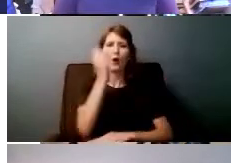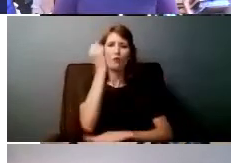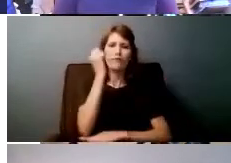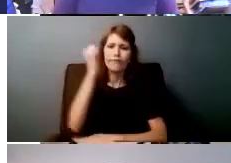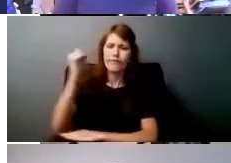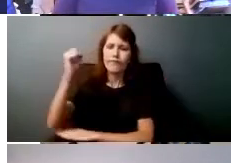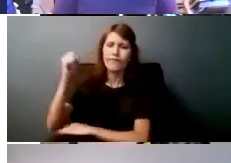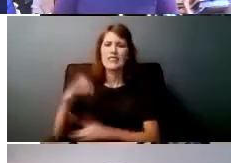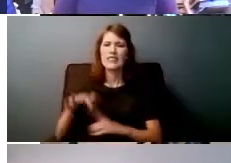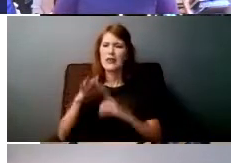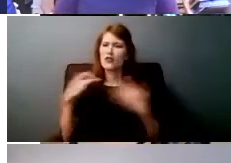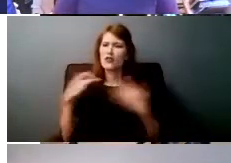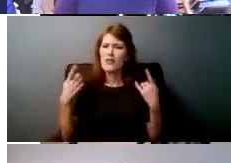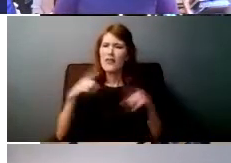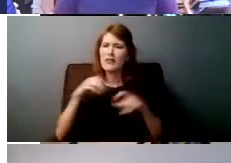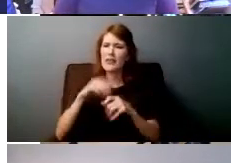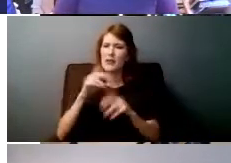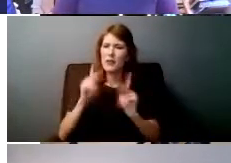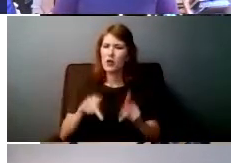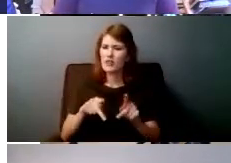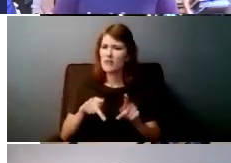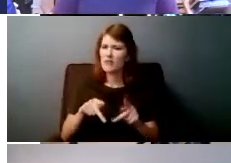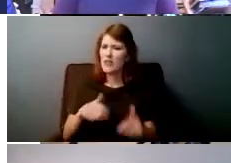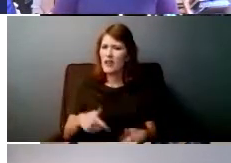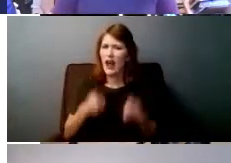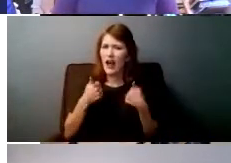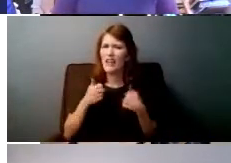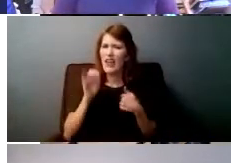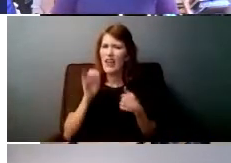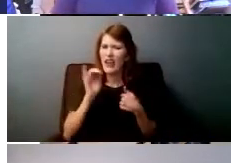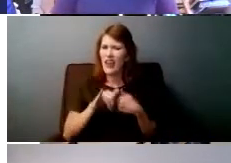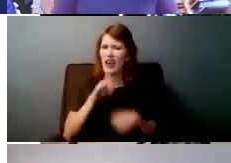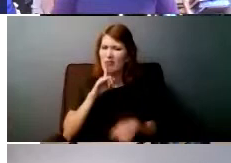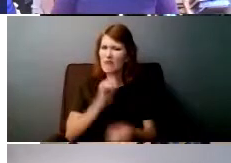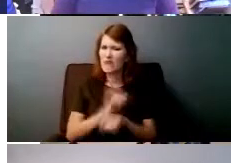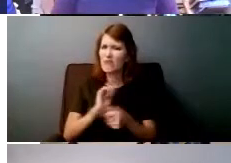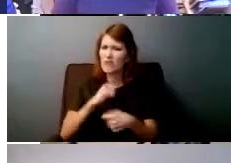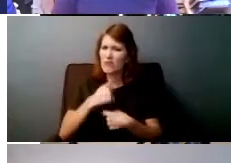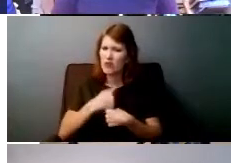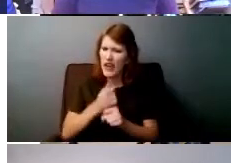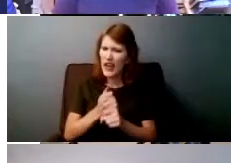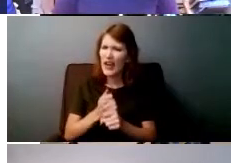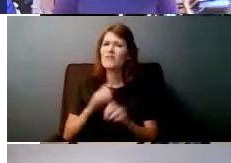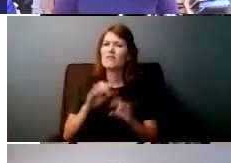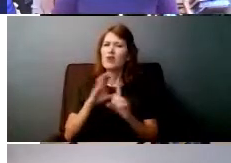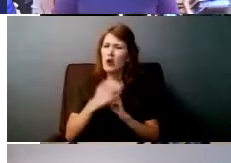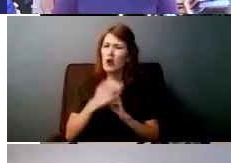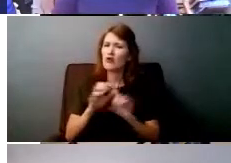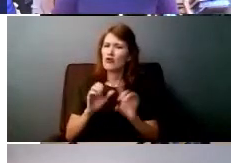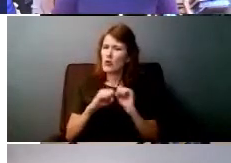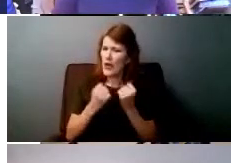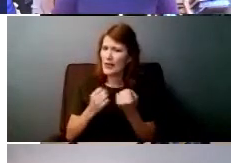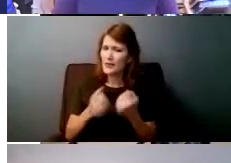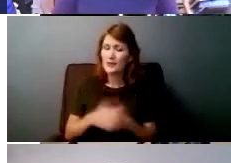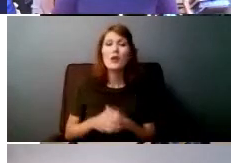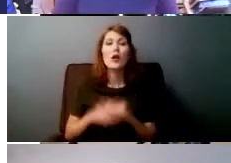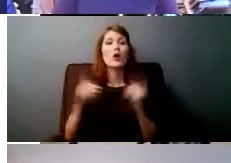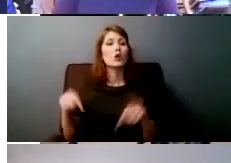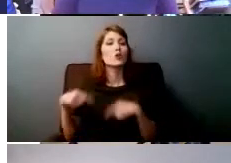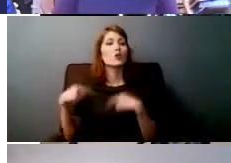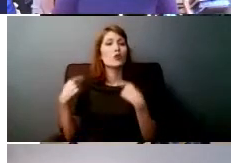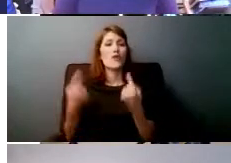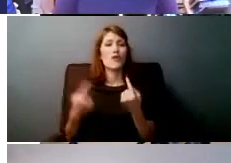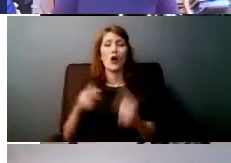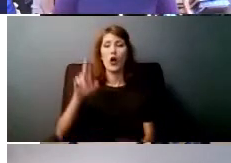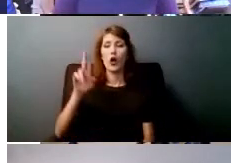life. These are the things that truly create a culture, that create a society. So far, to the point that UNESCO, which